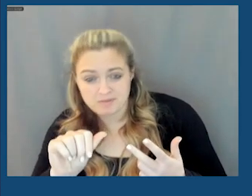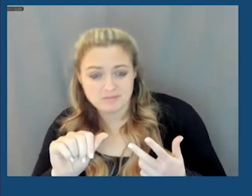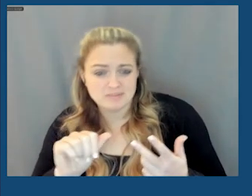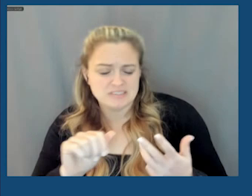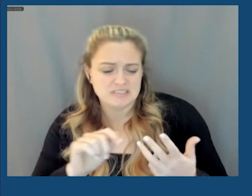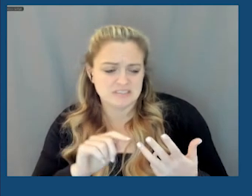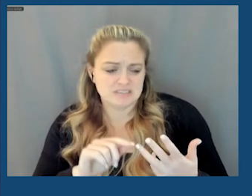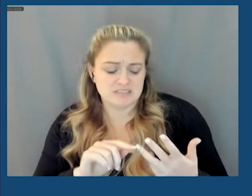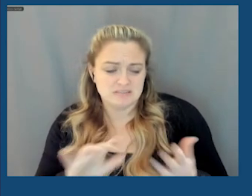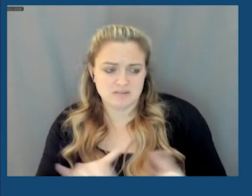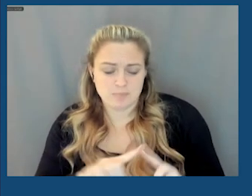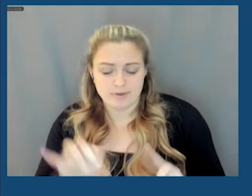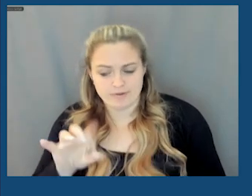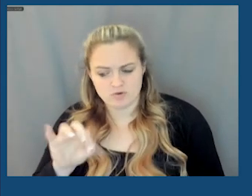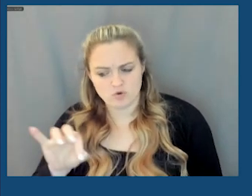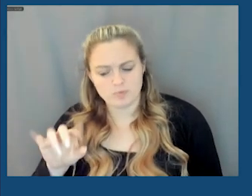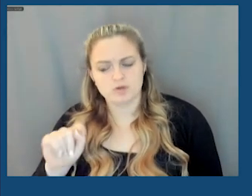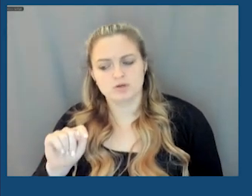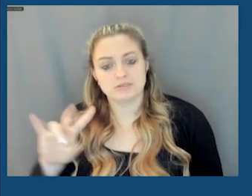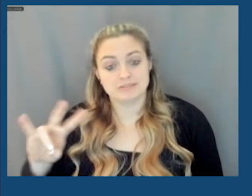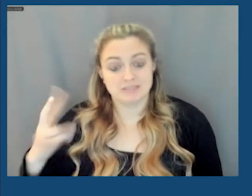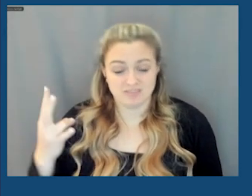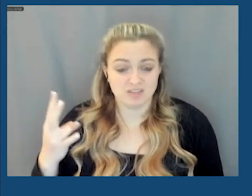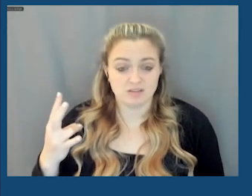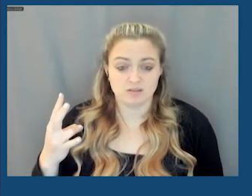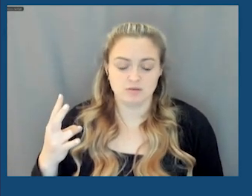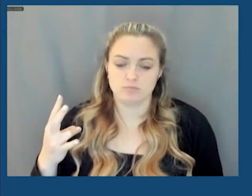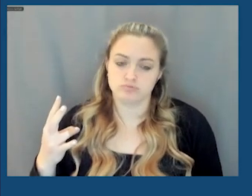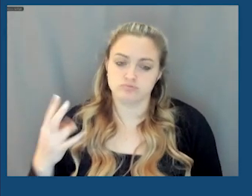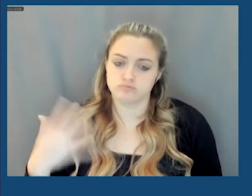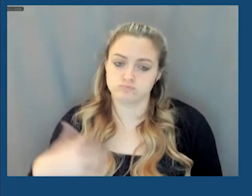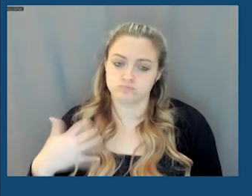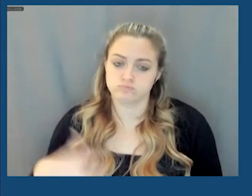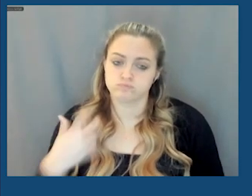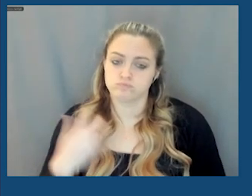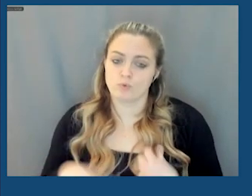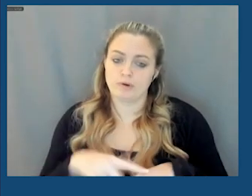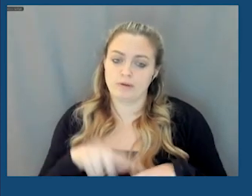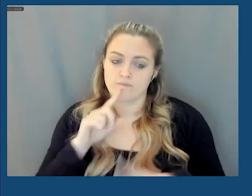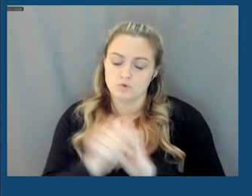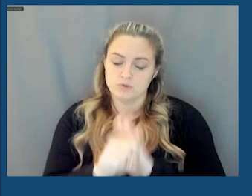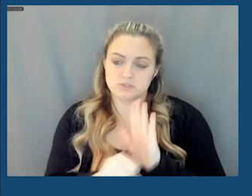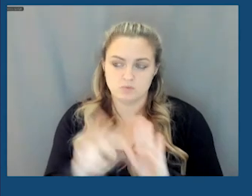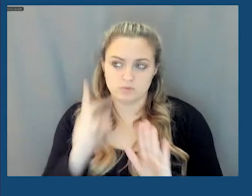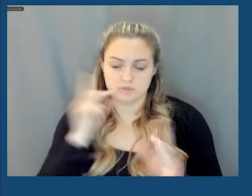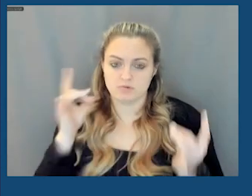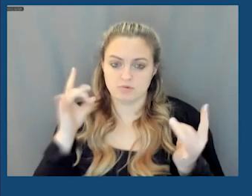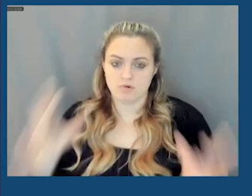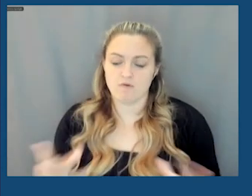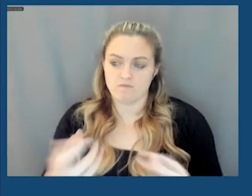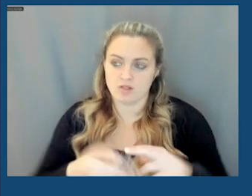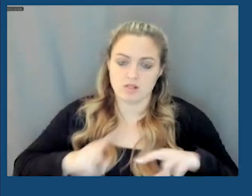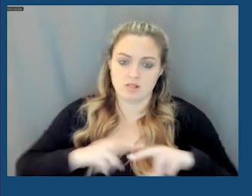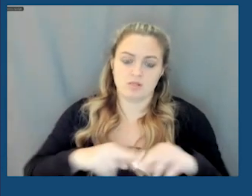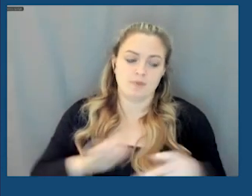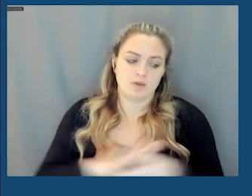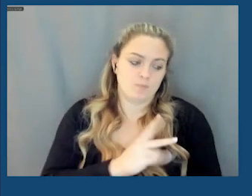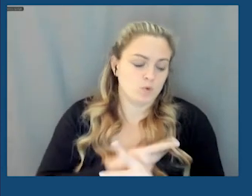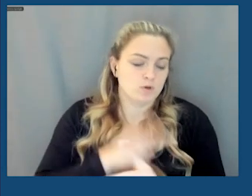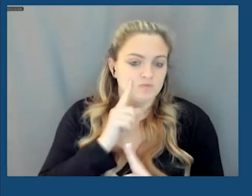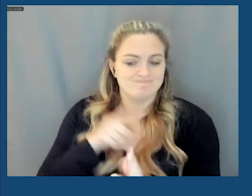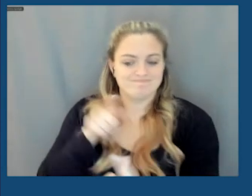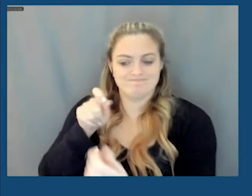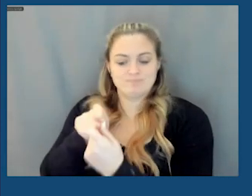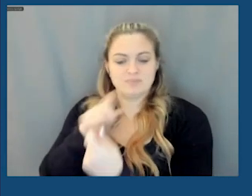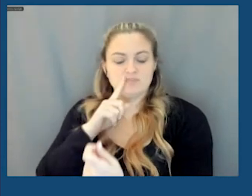But October 7th was a turning point in our state because we've seen a horrific rise in hate crimes directed at Jewish and